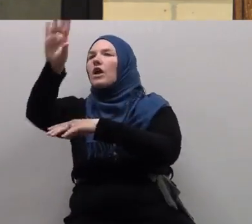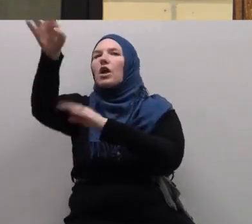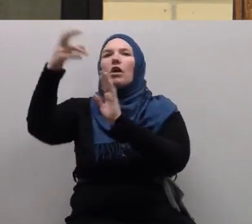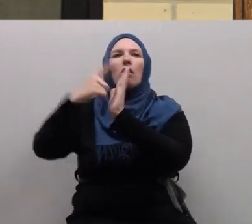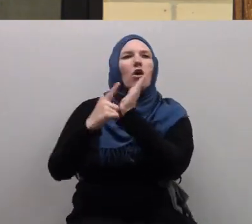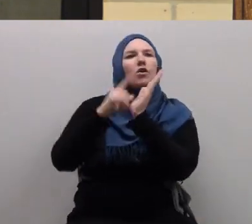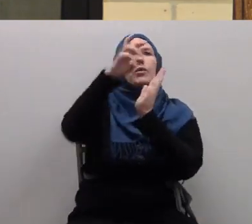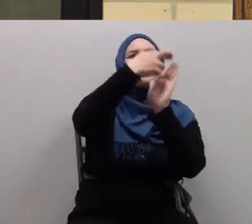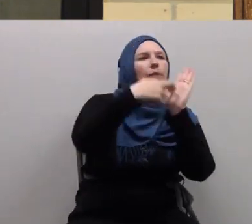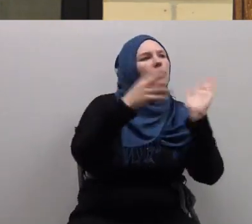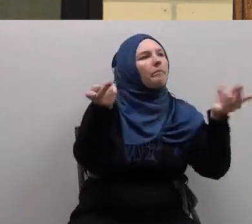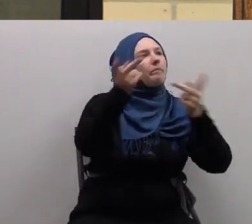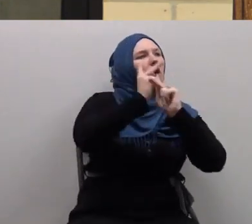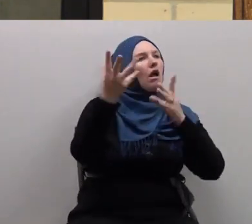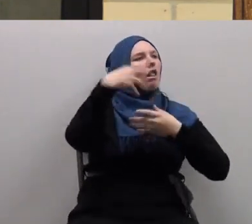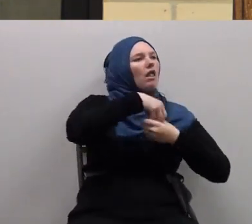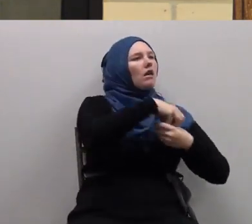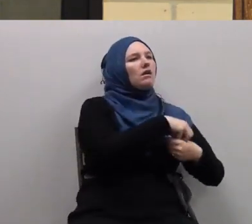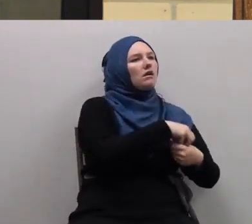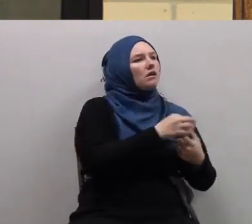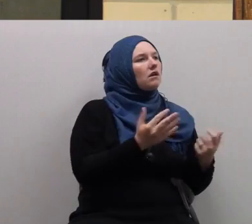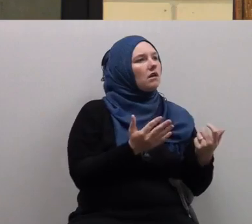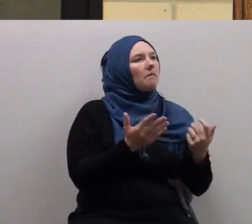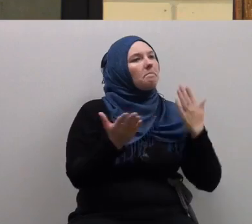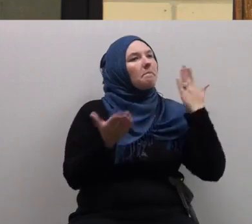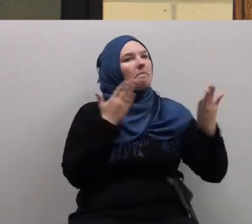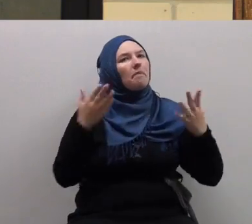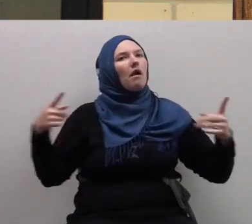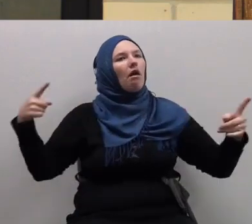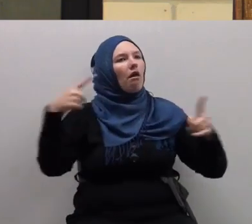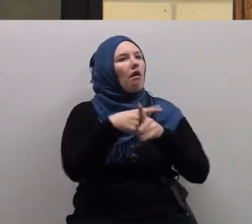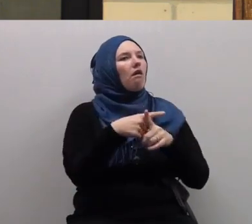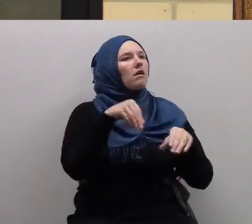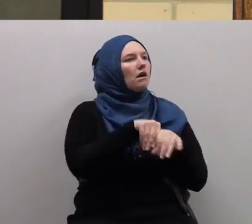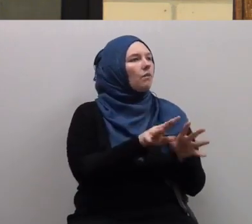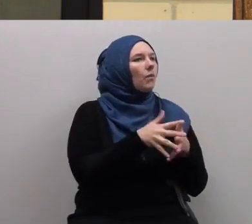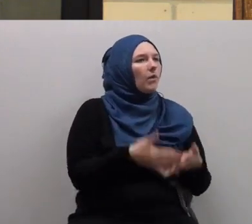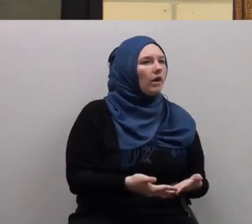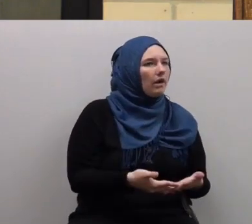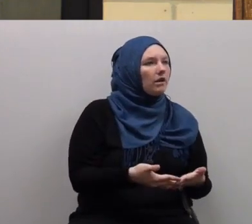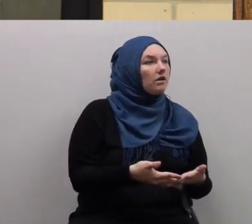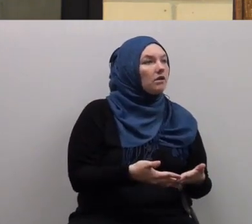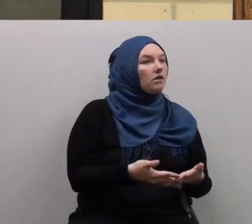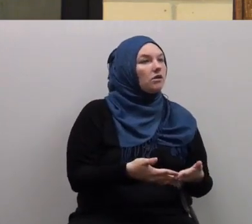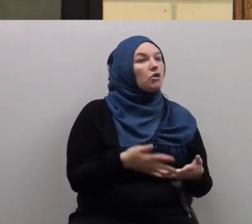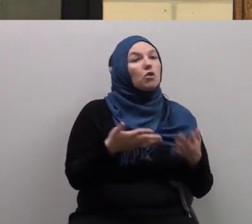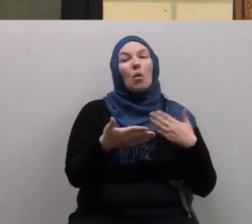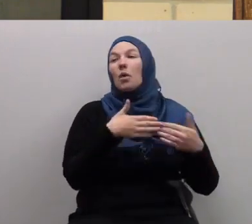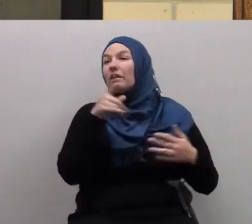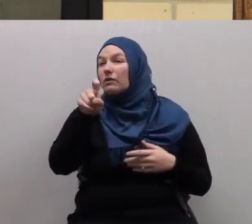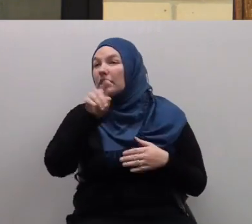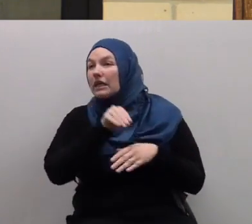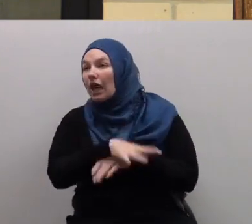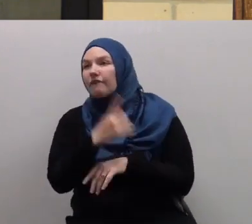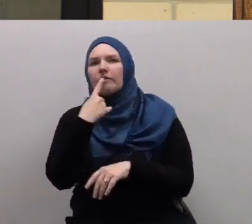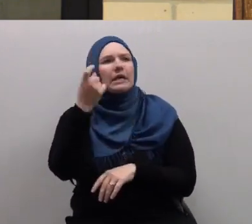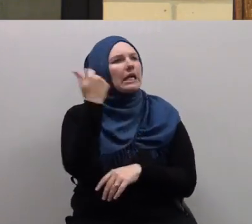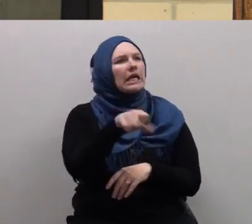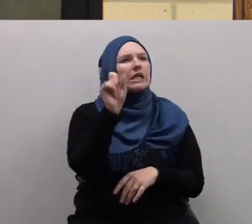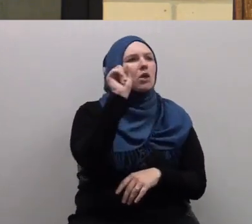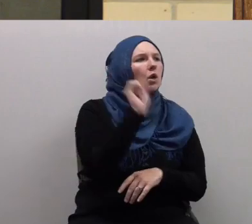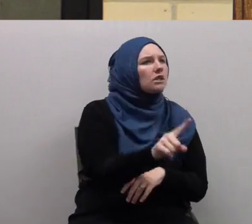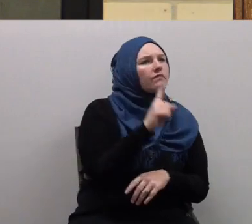because it may run against what is in the Quran. So whenever you need guidance for any question, for